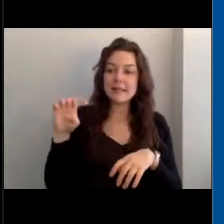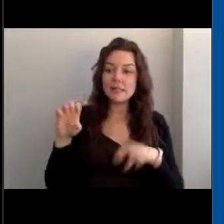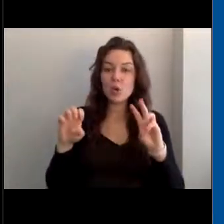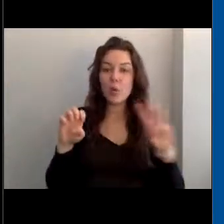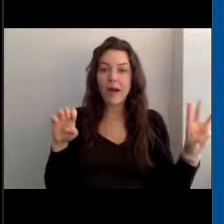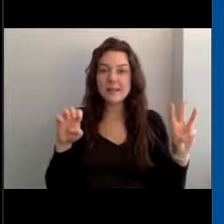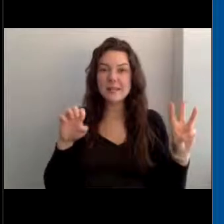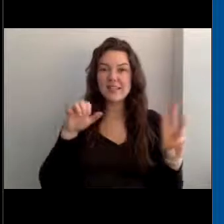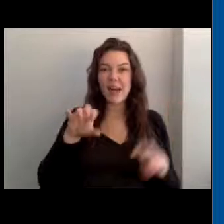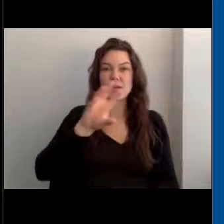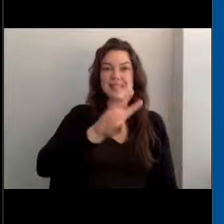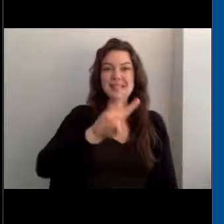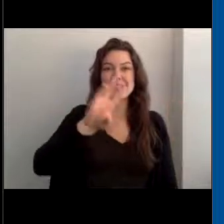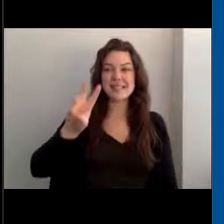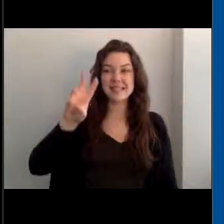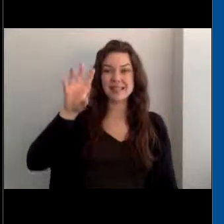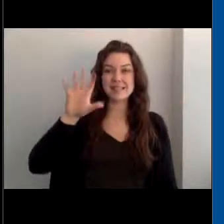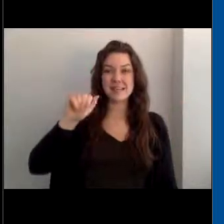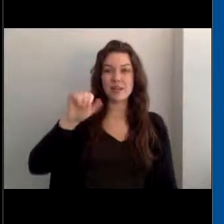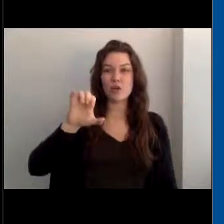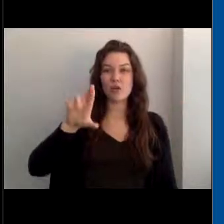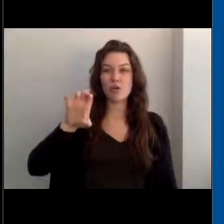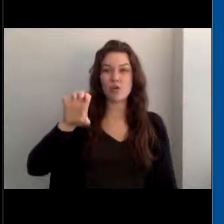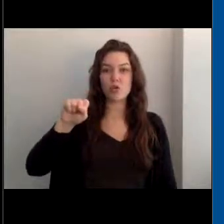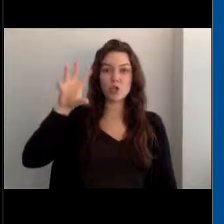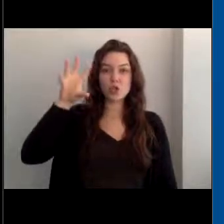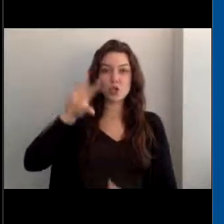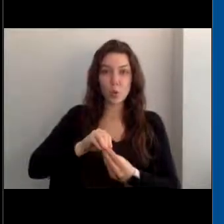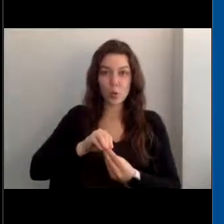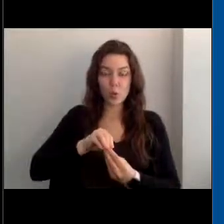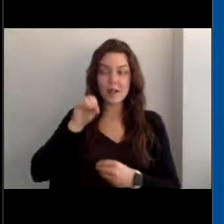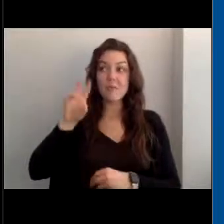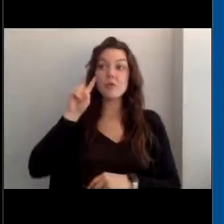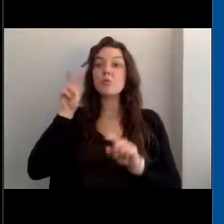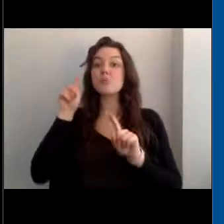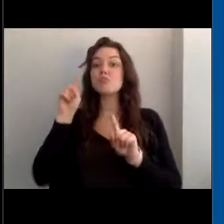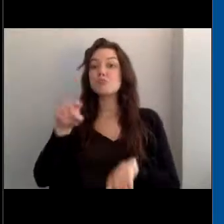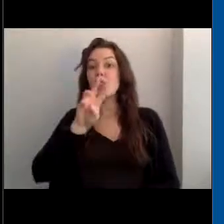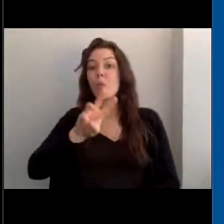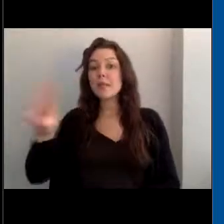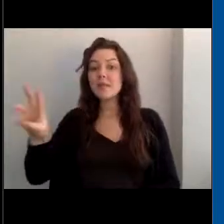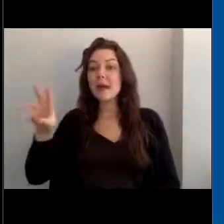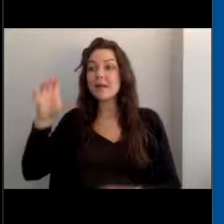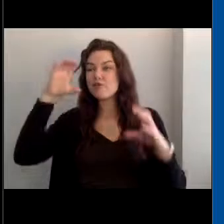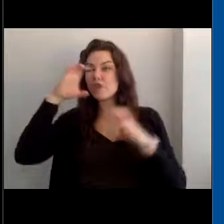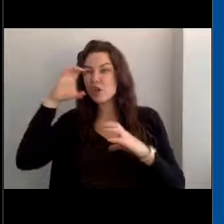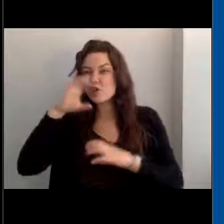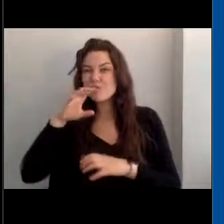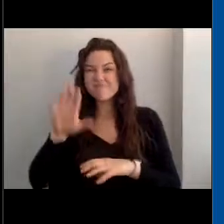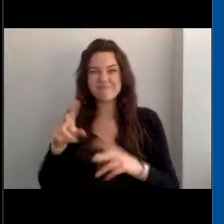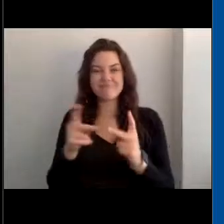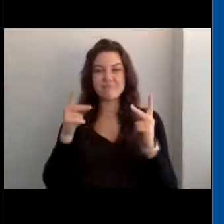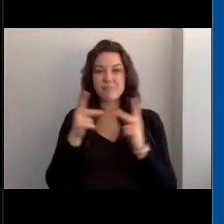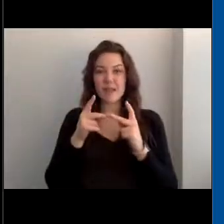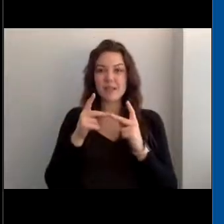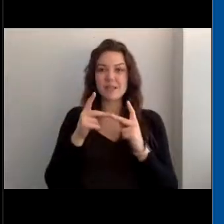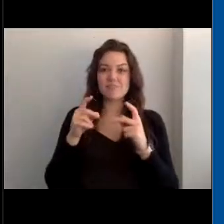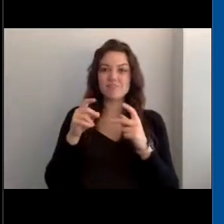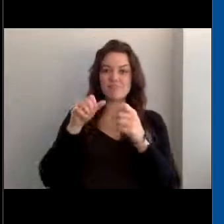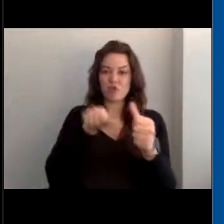was 56 acres total. But if you go on our website and you search around, there is a place under question and answers, I think it